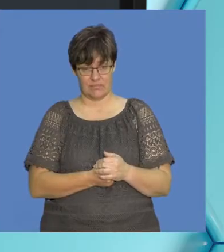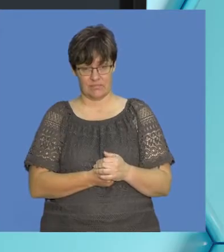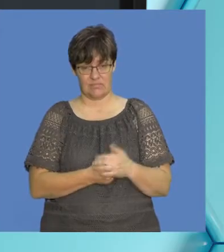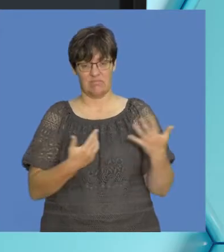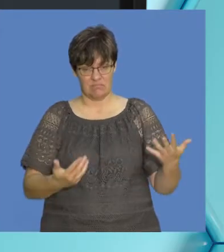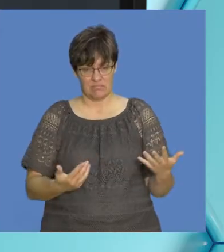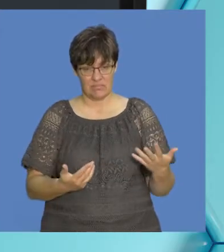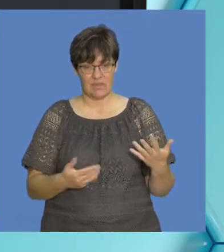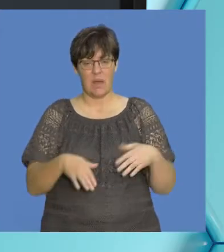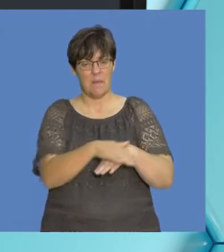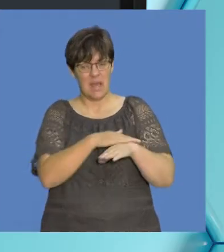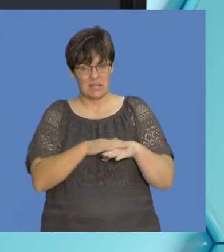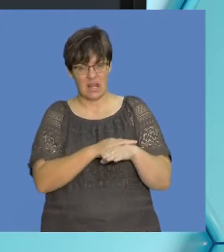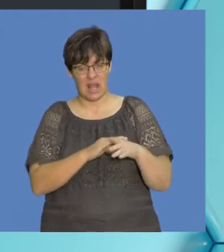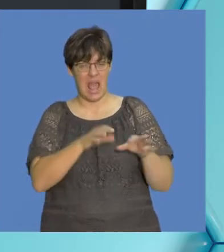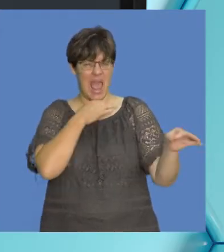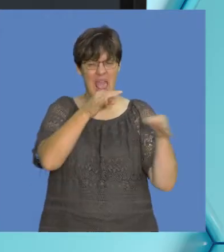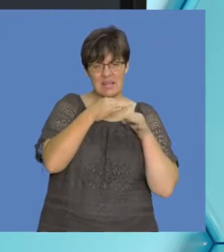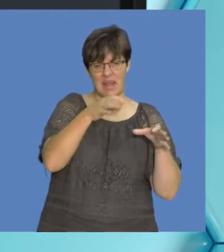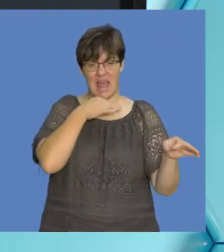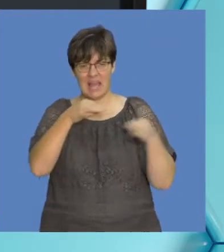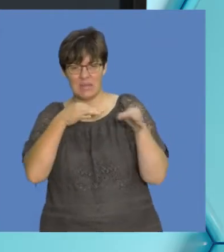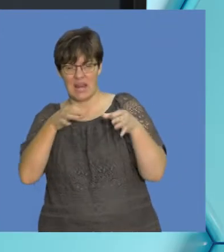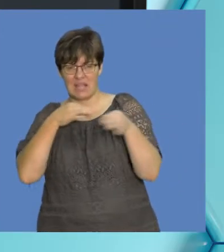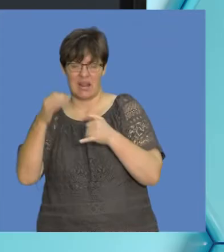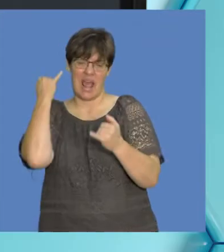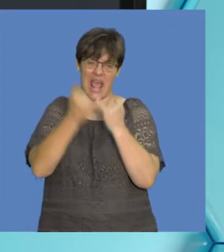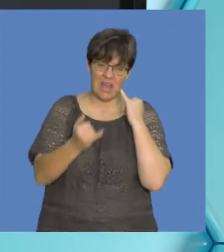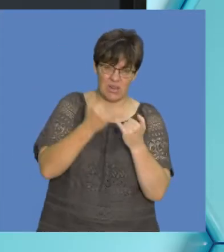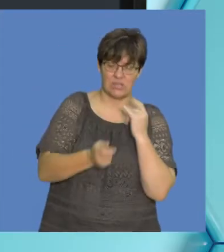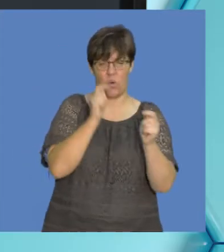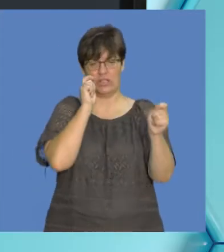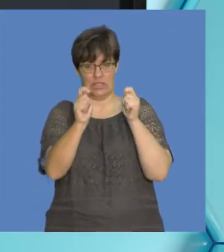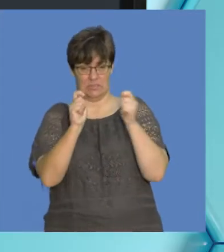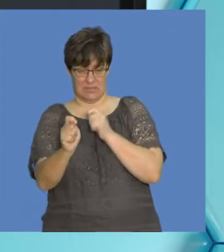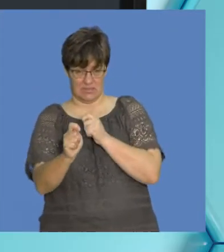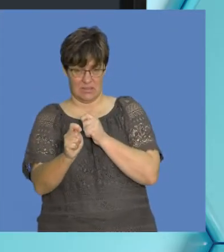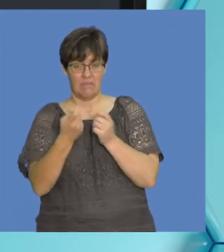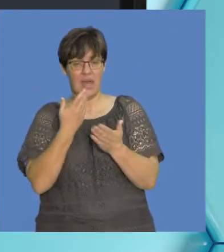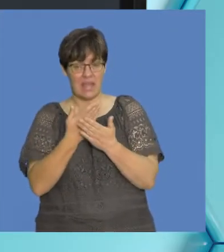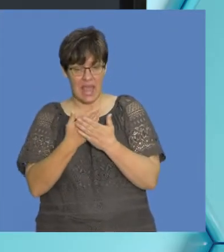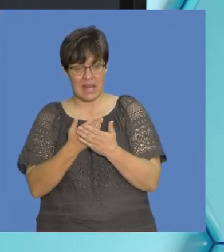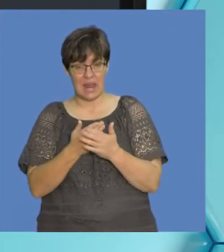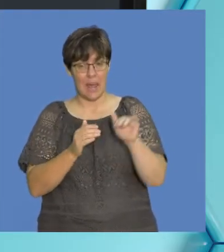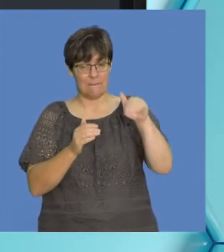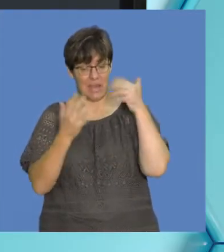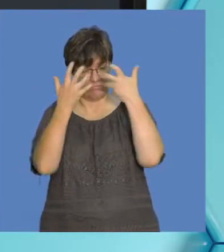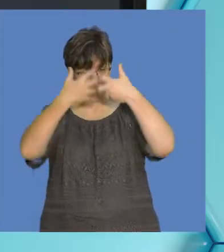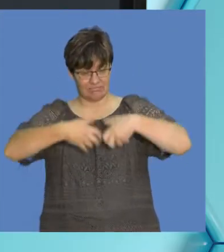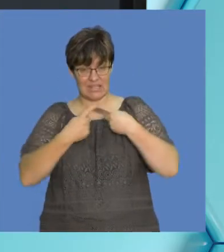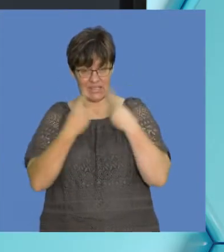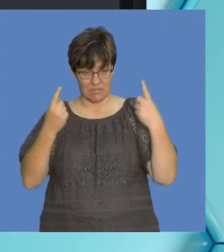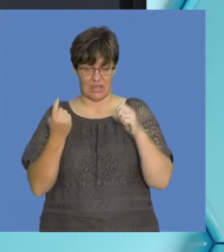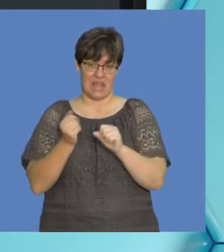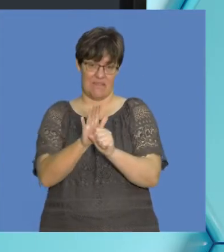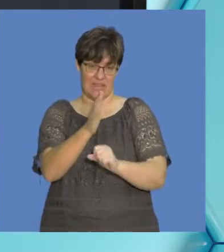basically just gone through some of the errors or adjustments that could affect the bank reconciliation statement.